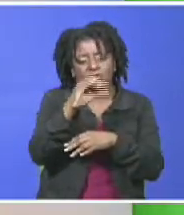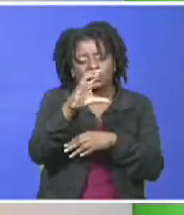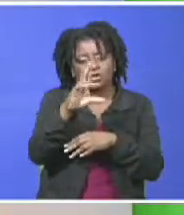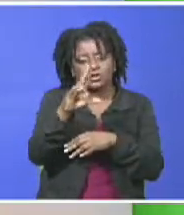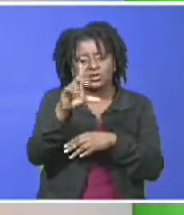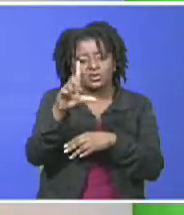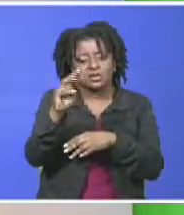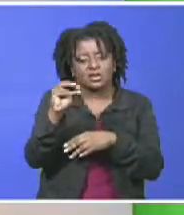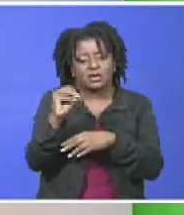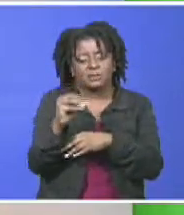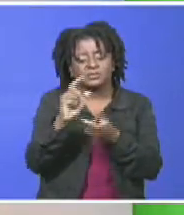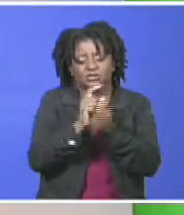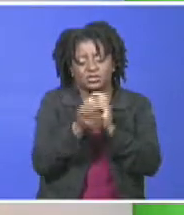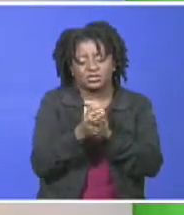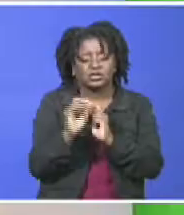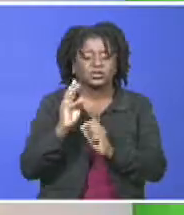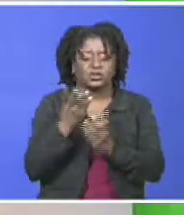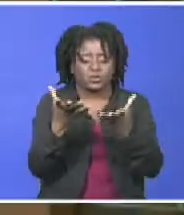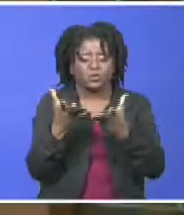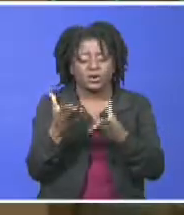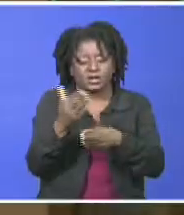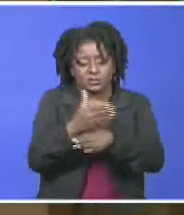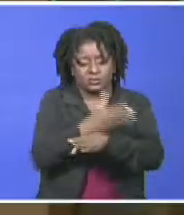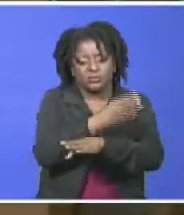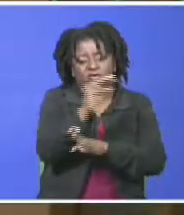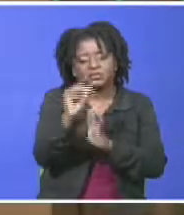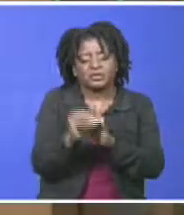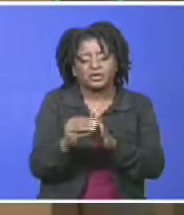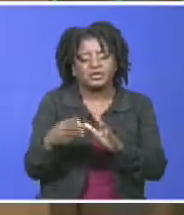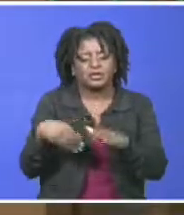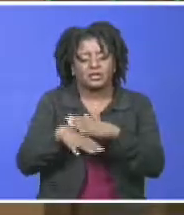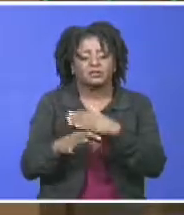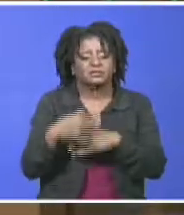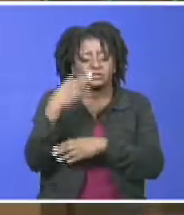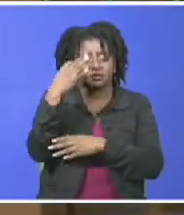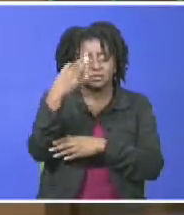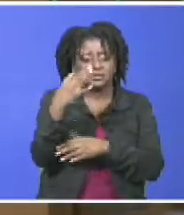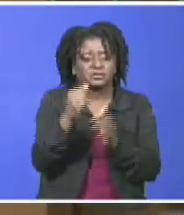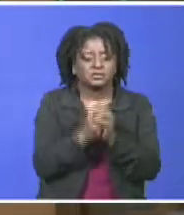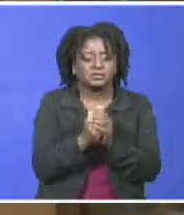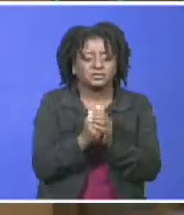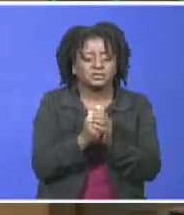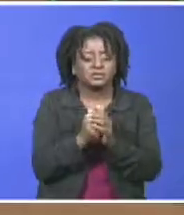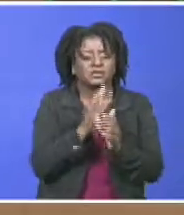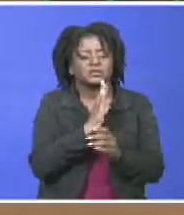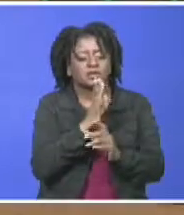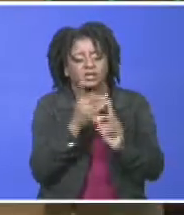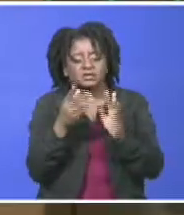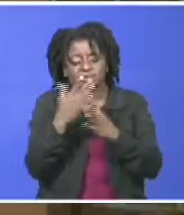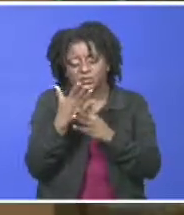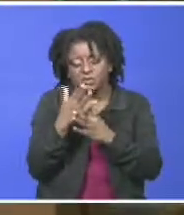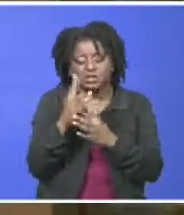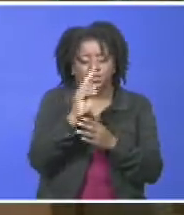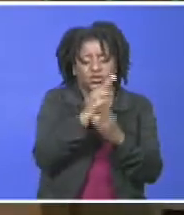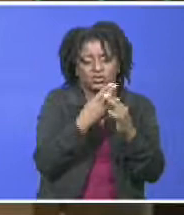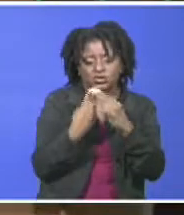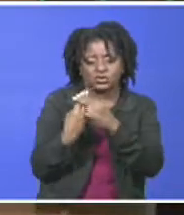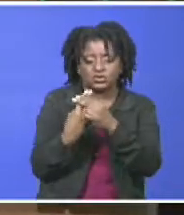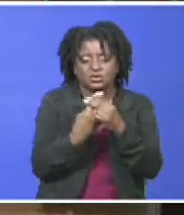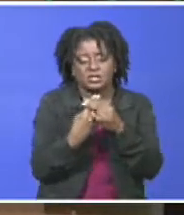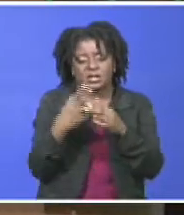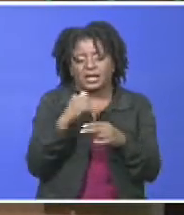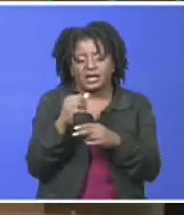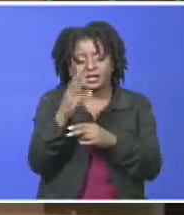and we want to have improvement going forward. Wilson says talks between the union and the Ministry of Education are going well, and